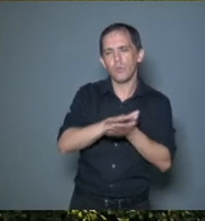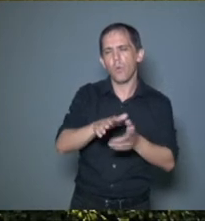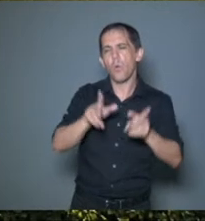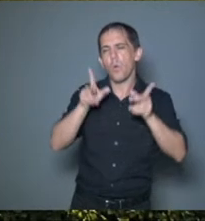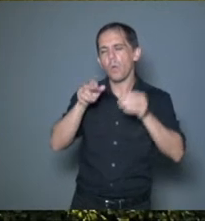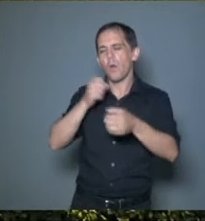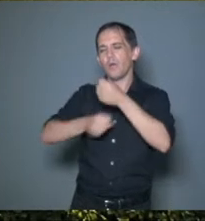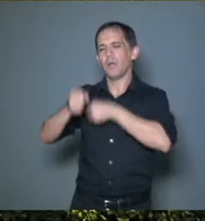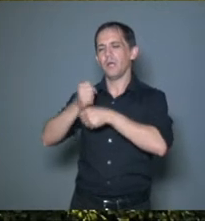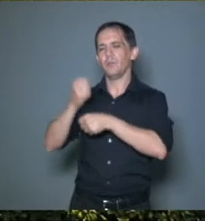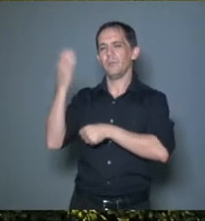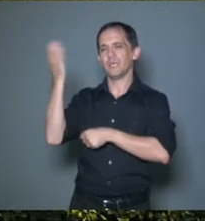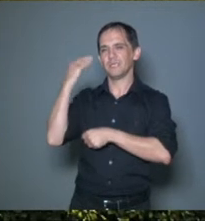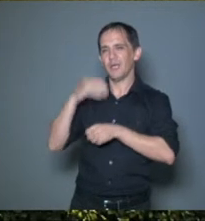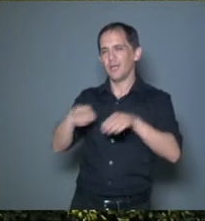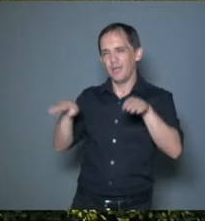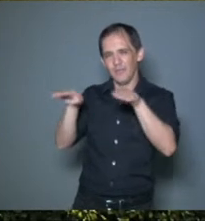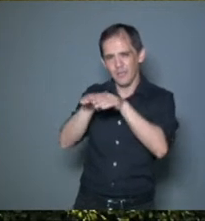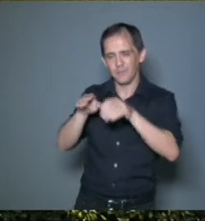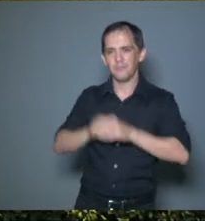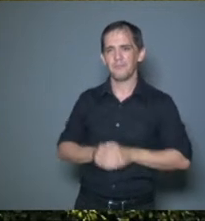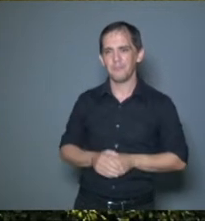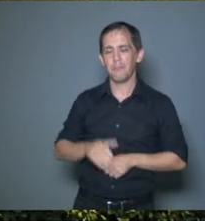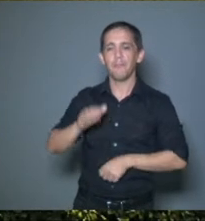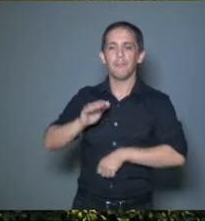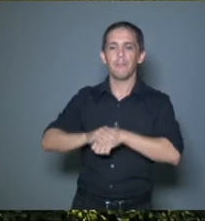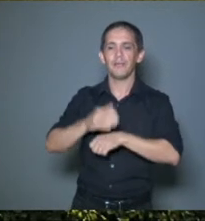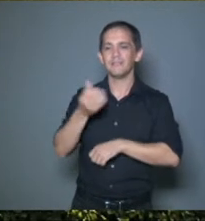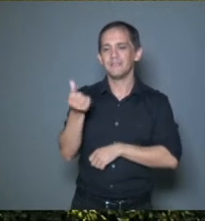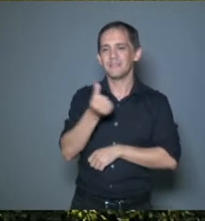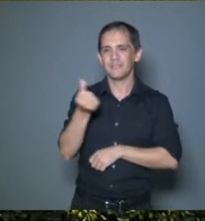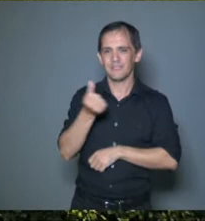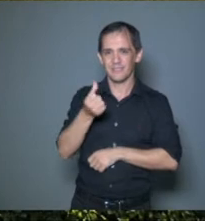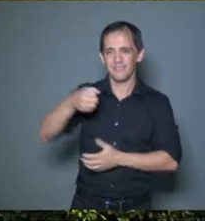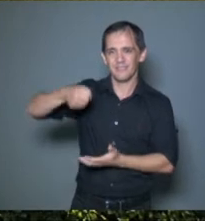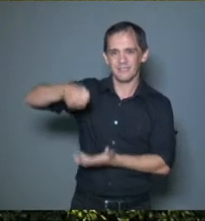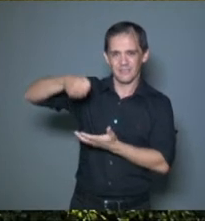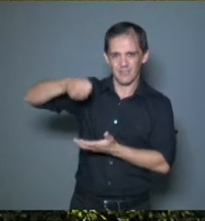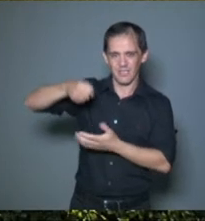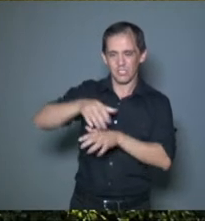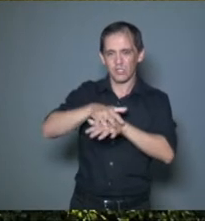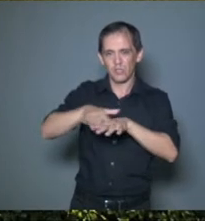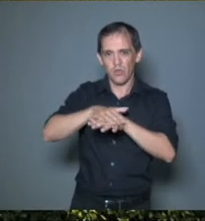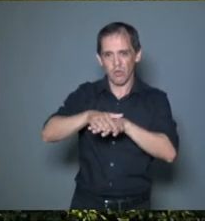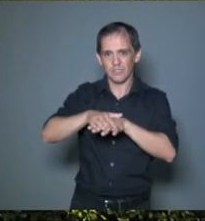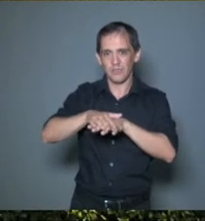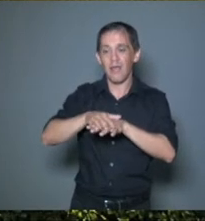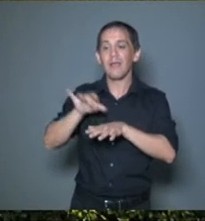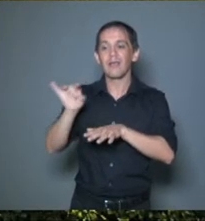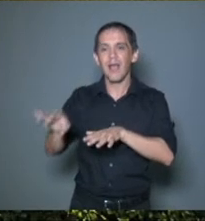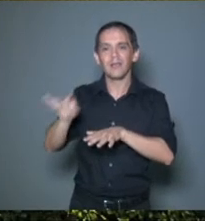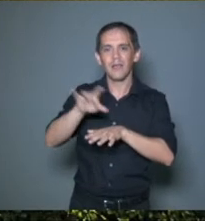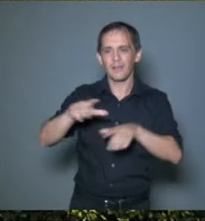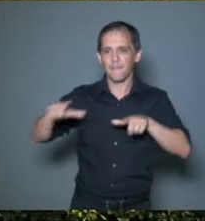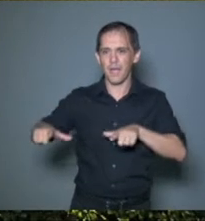last year's average throughout the company, over 66 bags of soybean per hectare, confirming